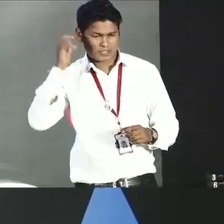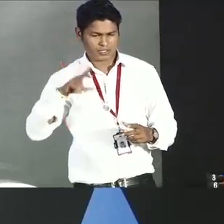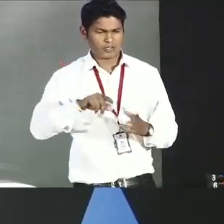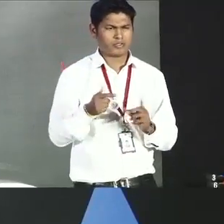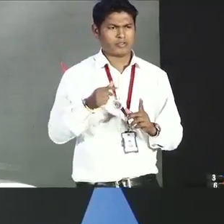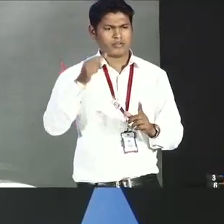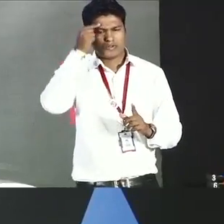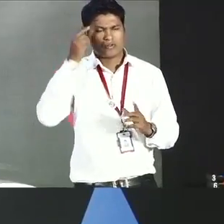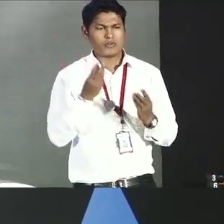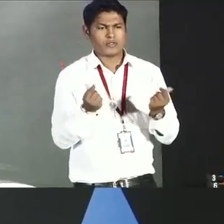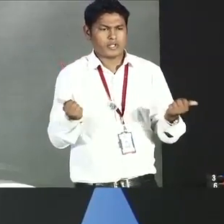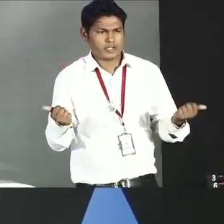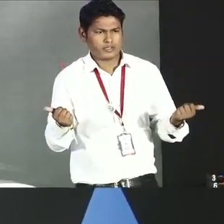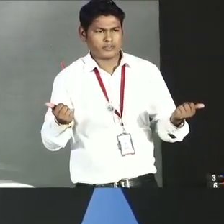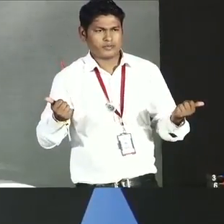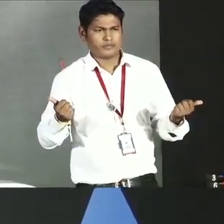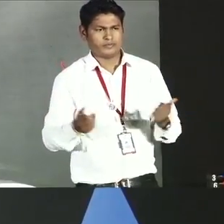solution that can help us address that.